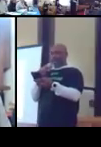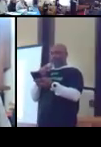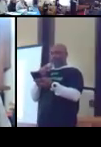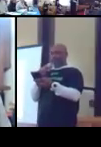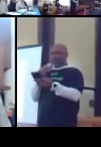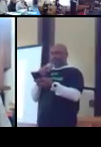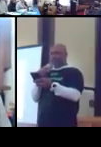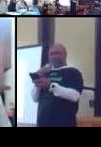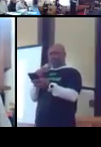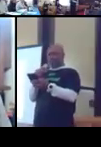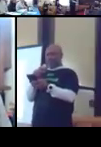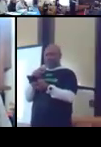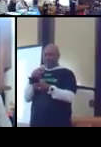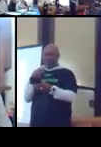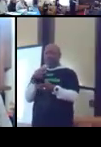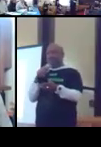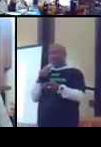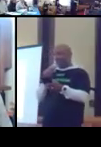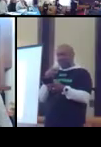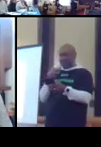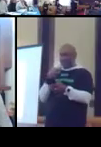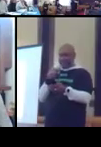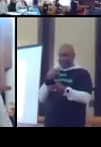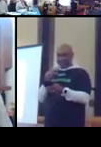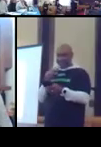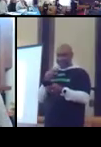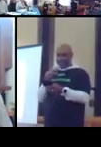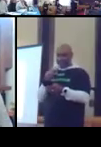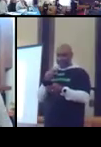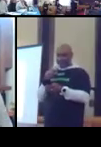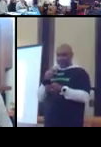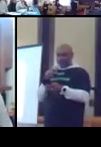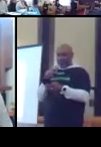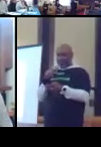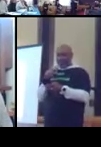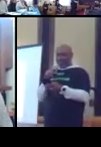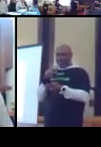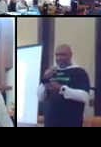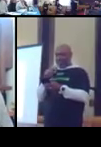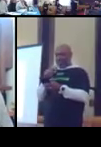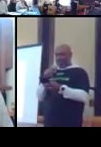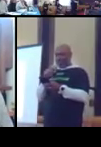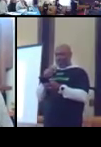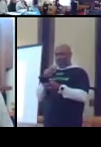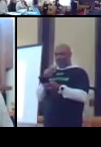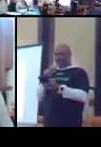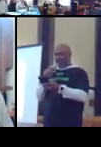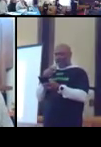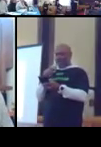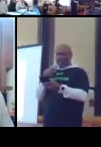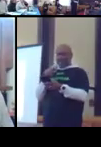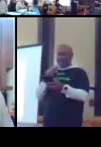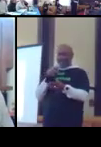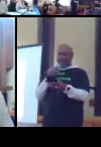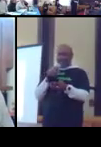That is exactly the same energy I'm bringing to this economic development plan. And what excites me most